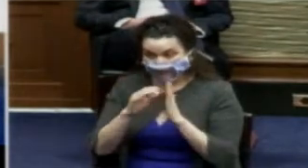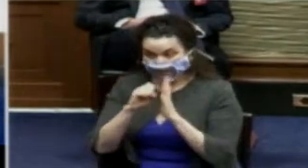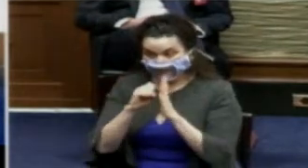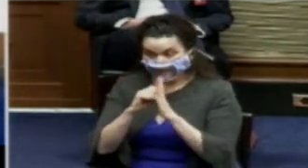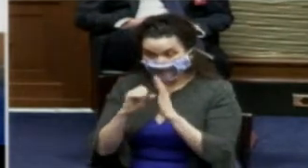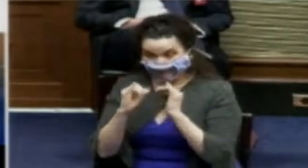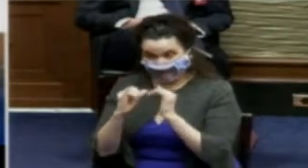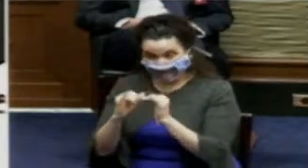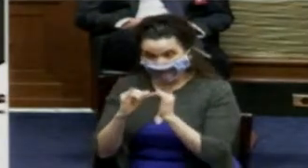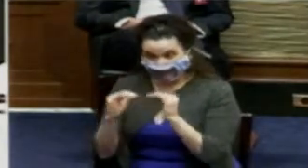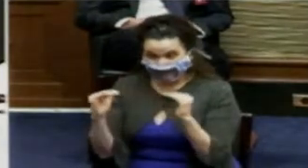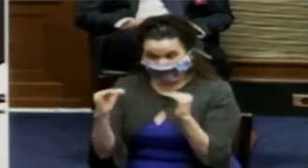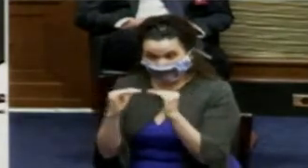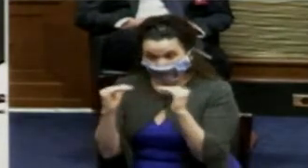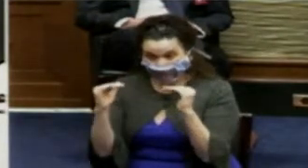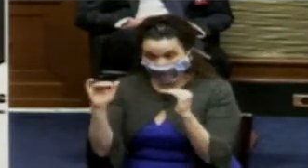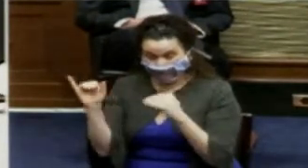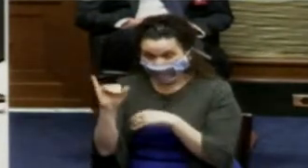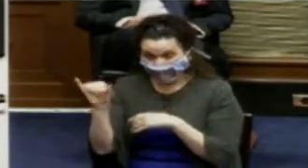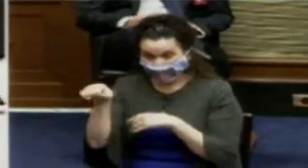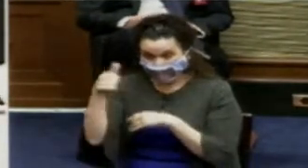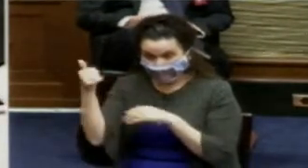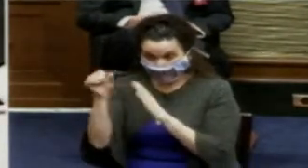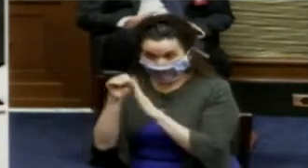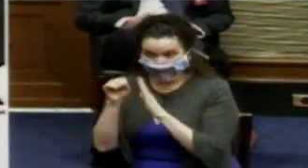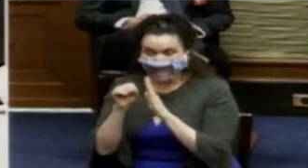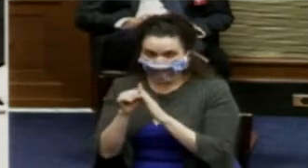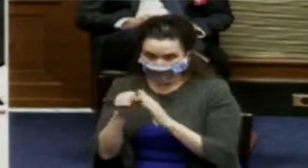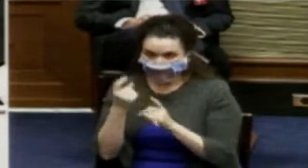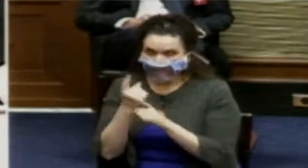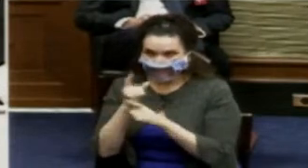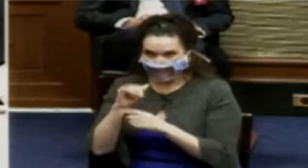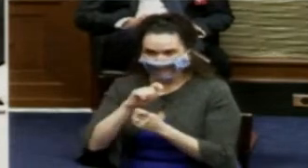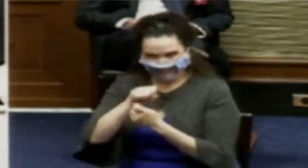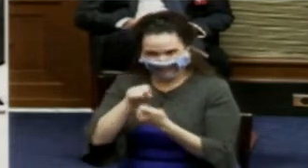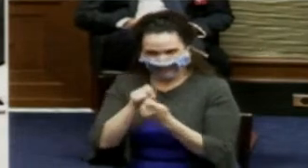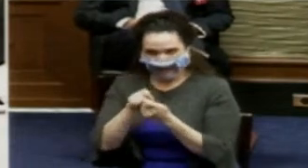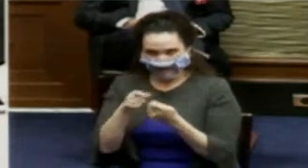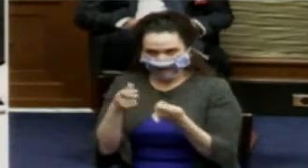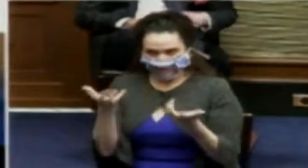states? That is exactly how we would like to enter Congresswoman.